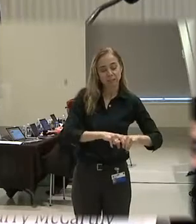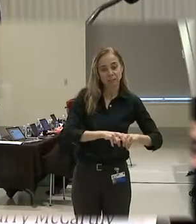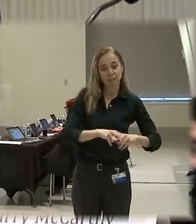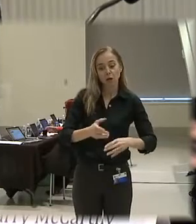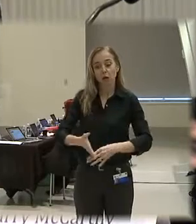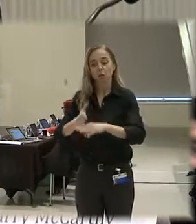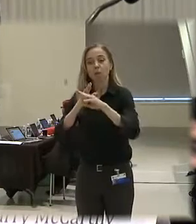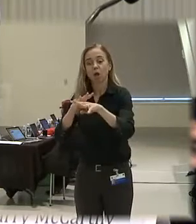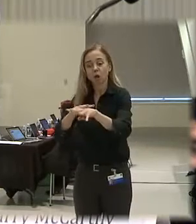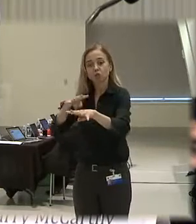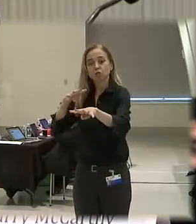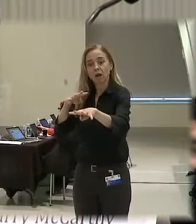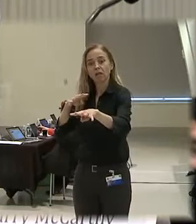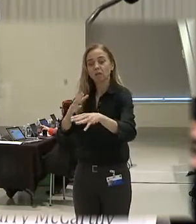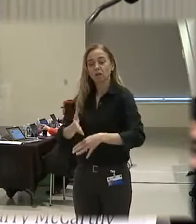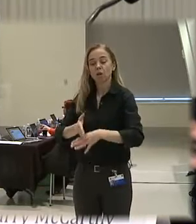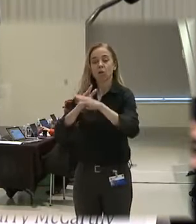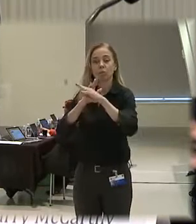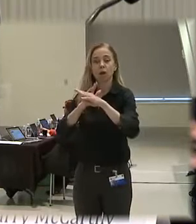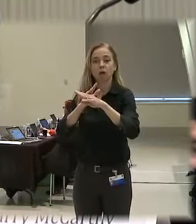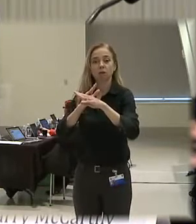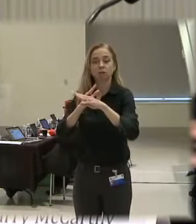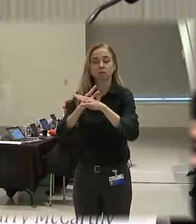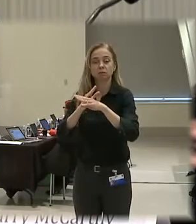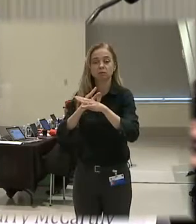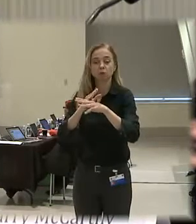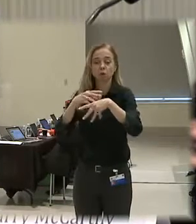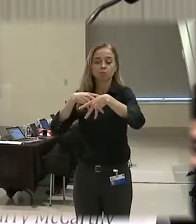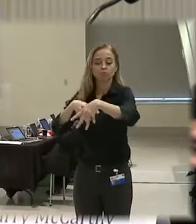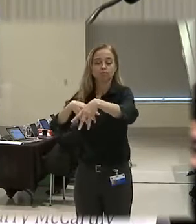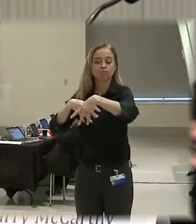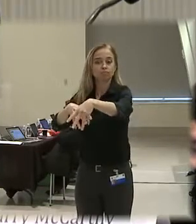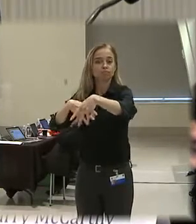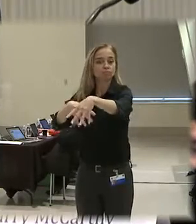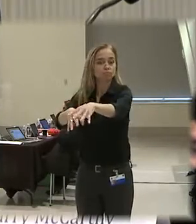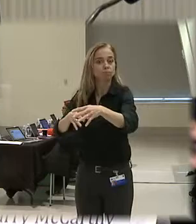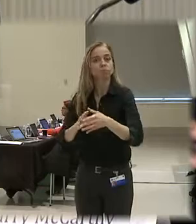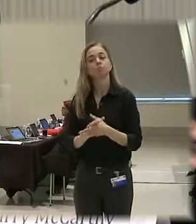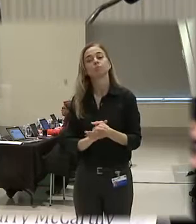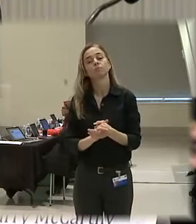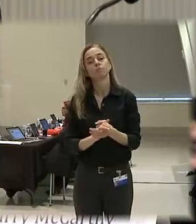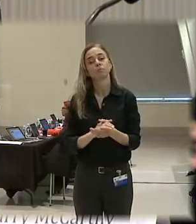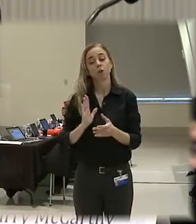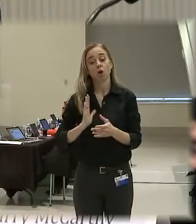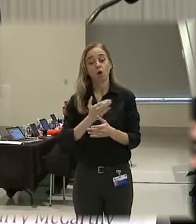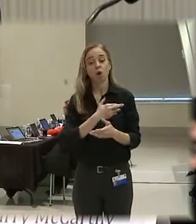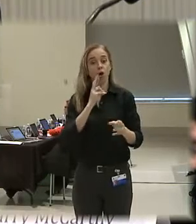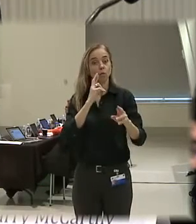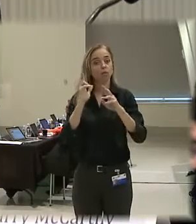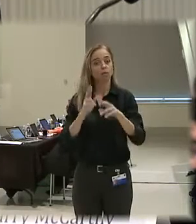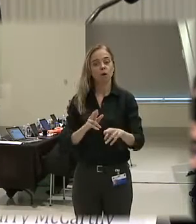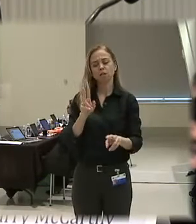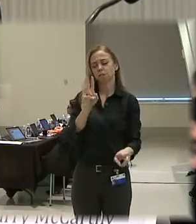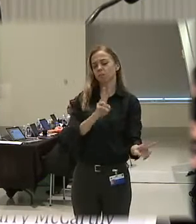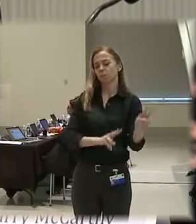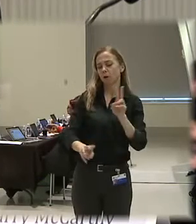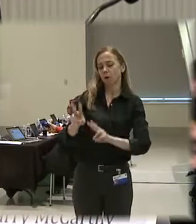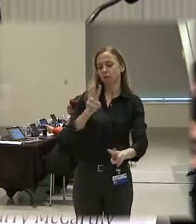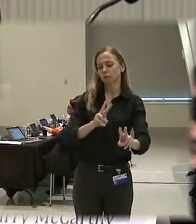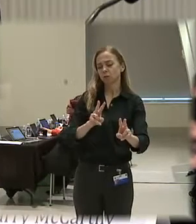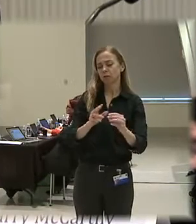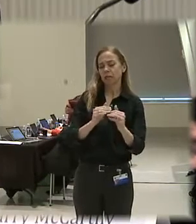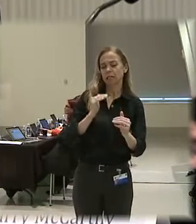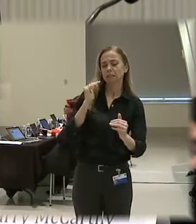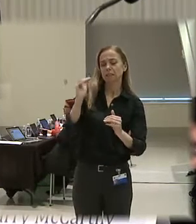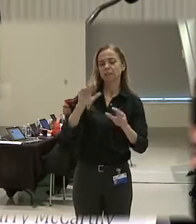traffic, blocking entrances, or spontaneous marching in the street. Our response, monitor and assess the crowd